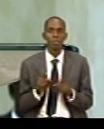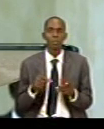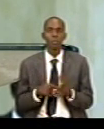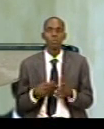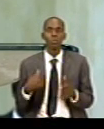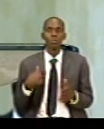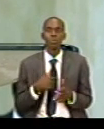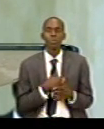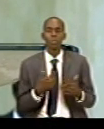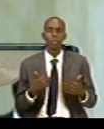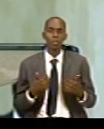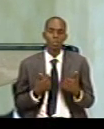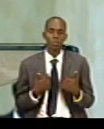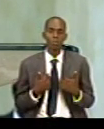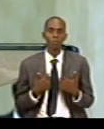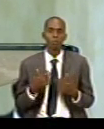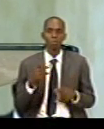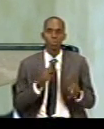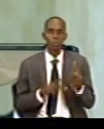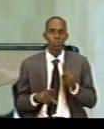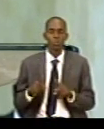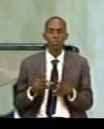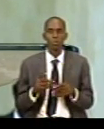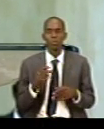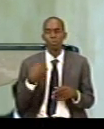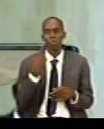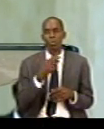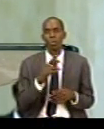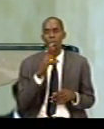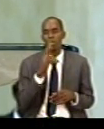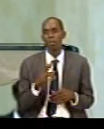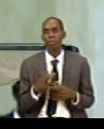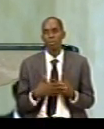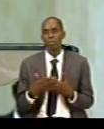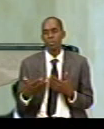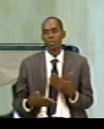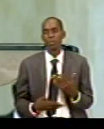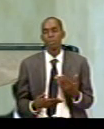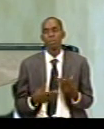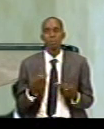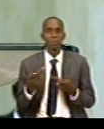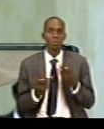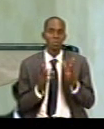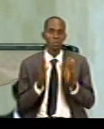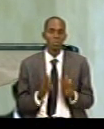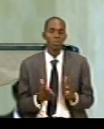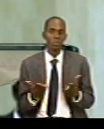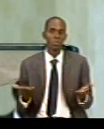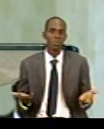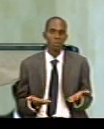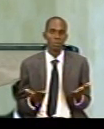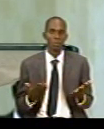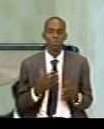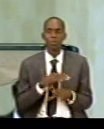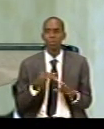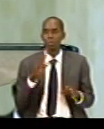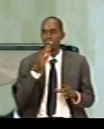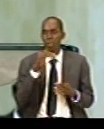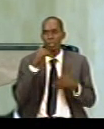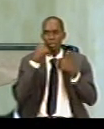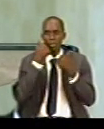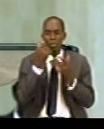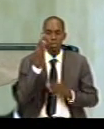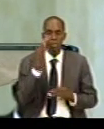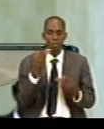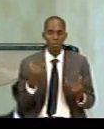are fellowshipping with us for the very first time. Please don't be ashamed. If today is your first